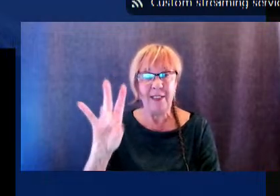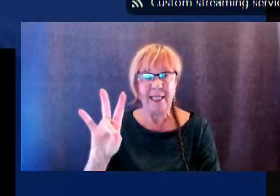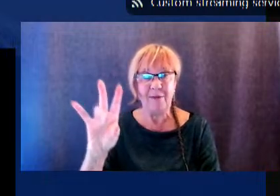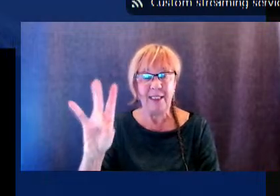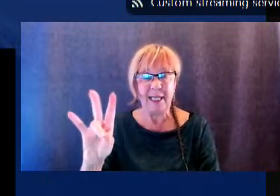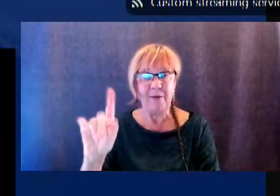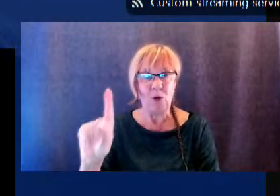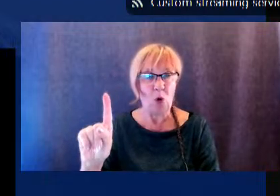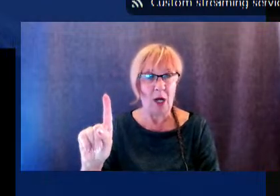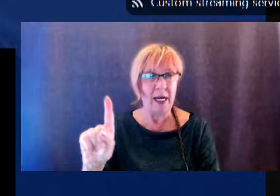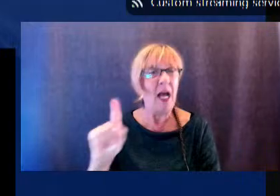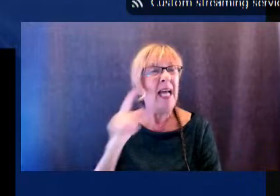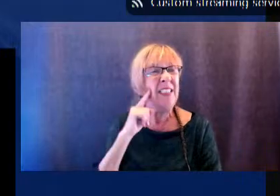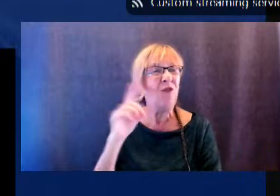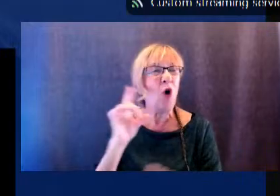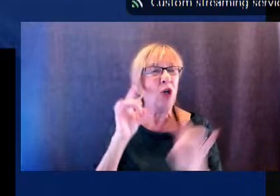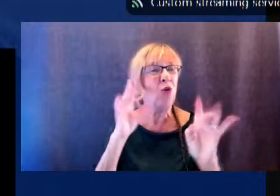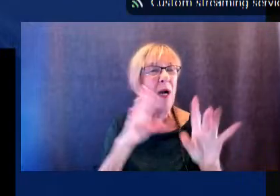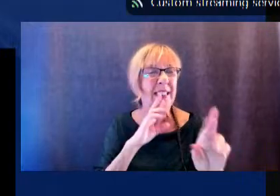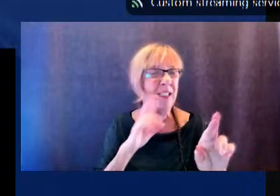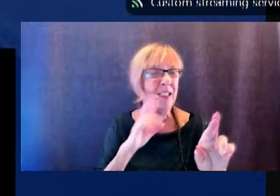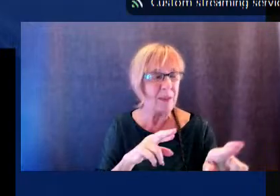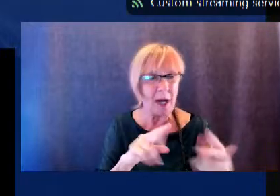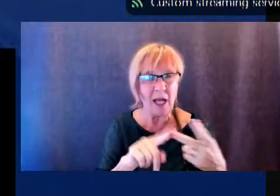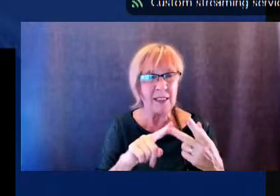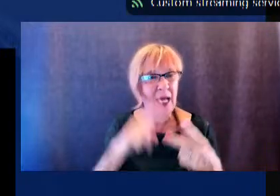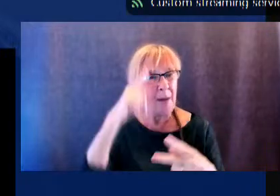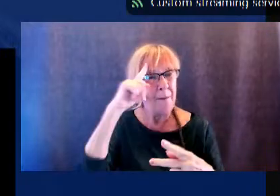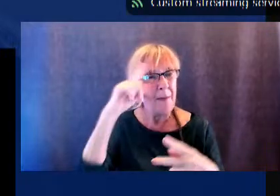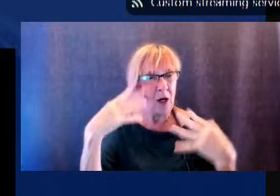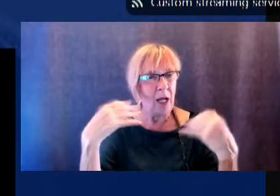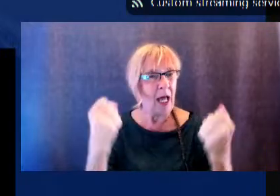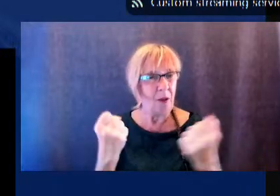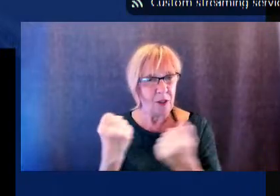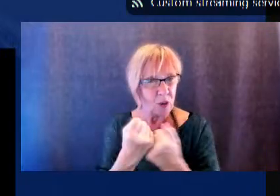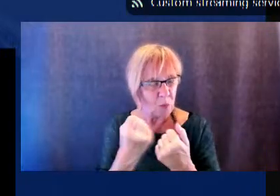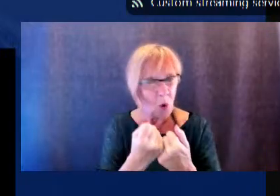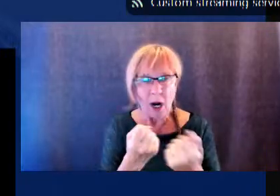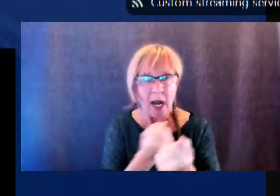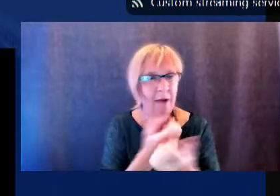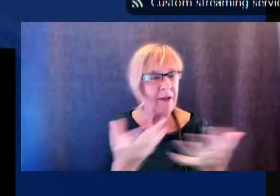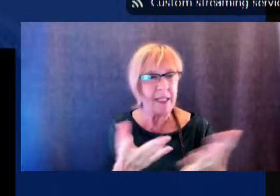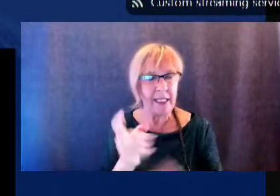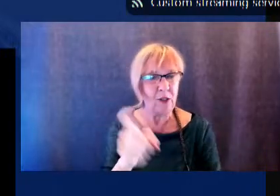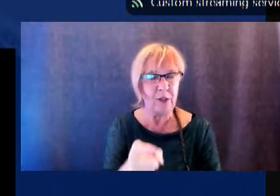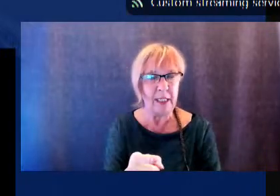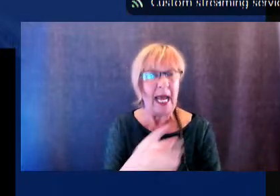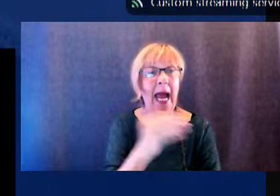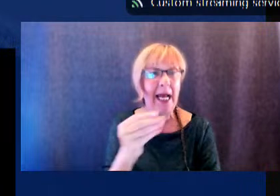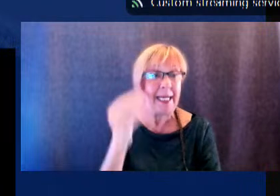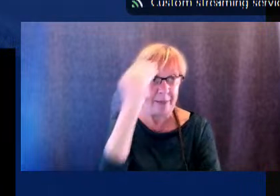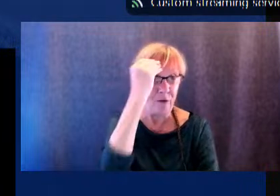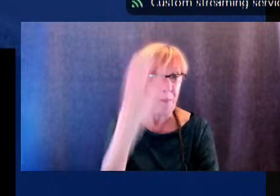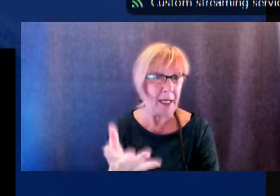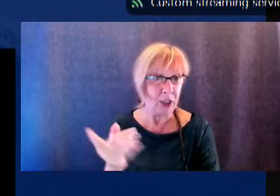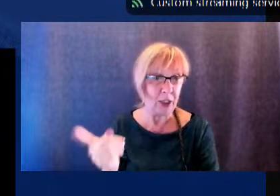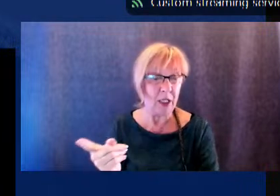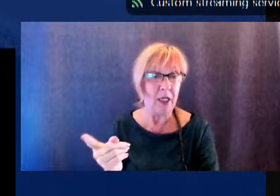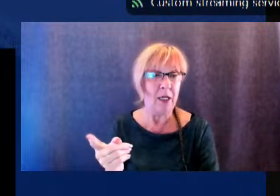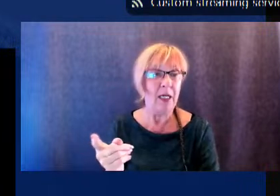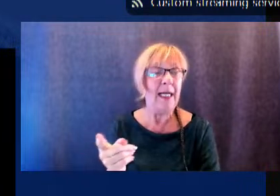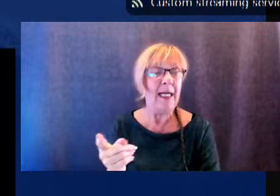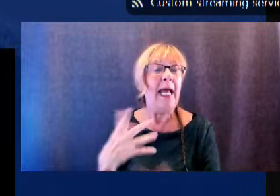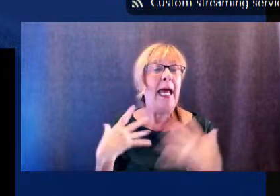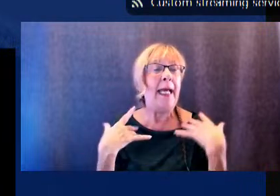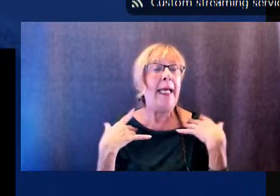800-854-7771 for crisis response, mental health support, and all kinds of information. Healing takes time, and